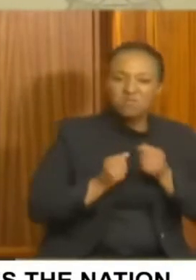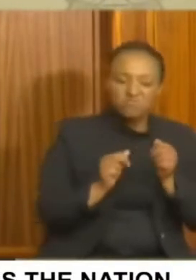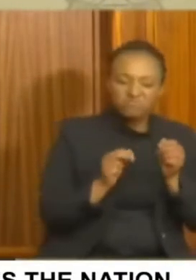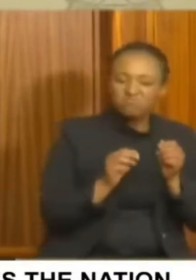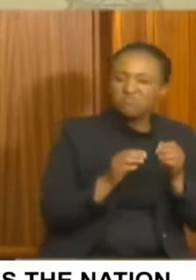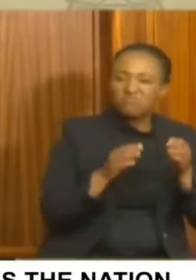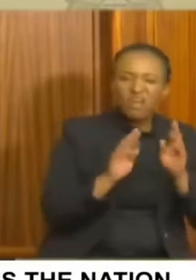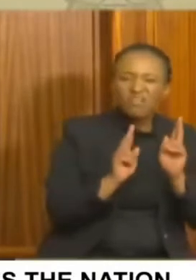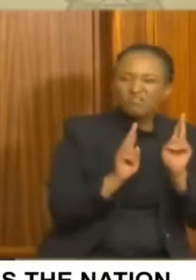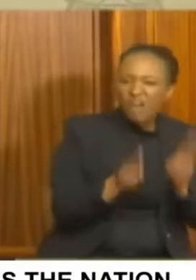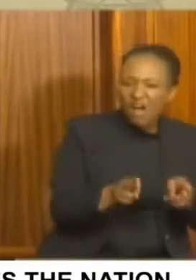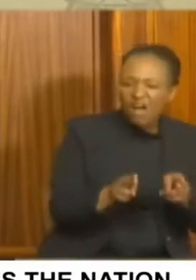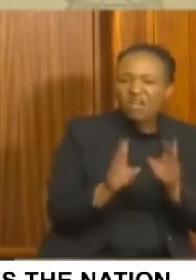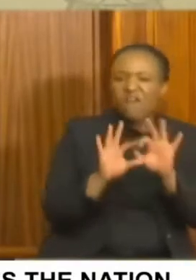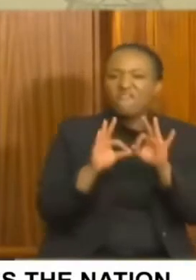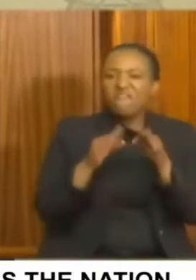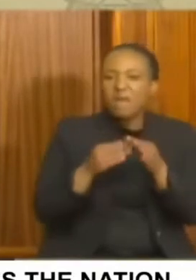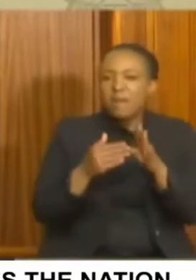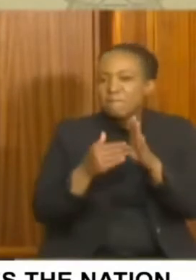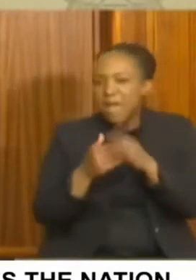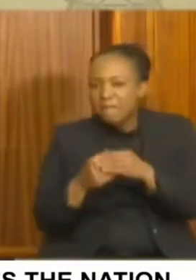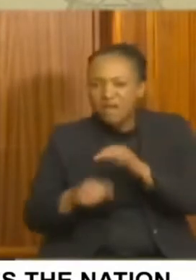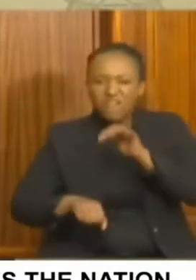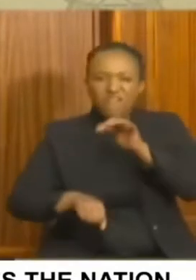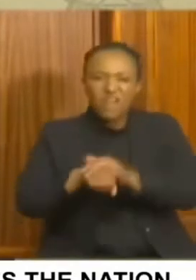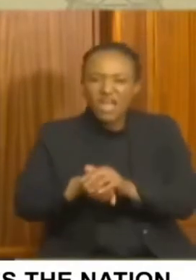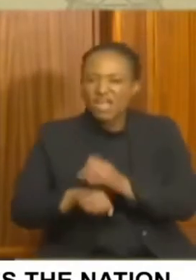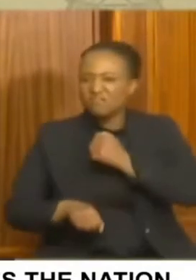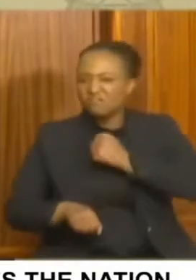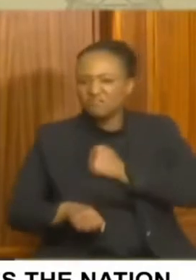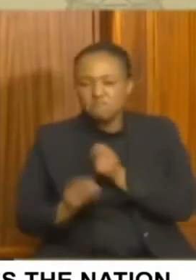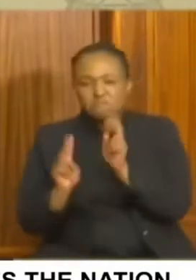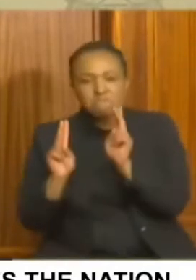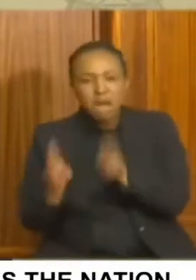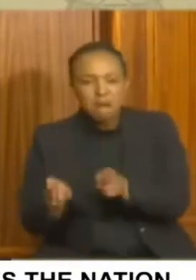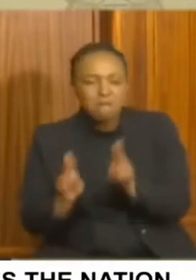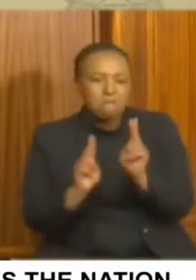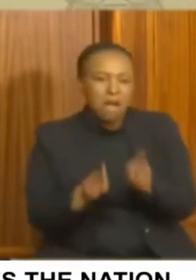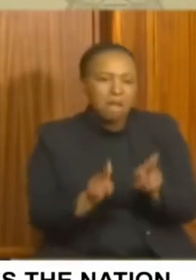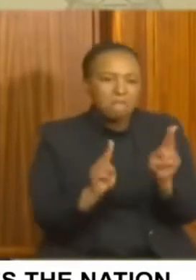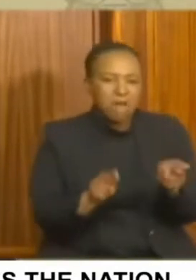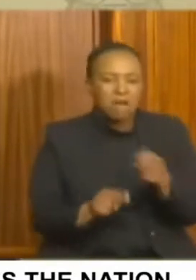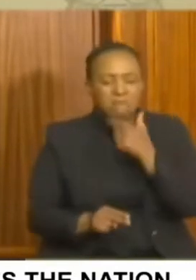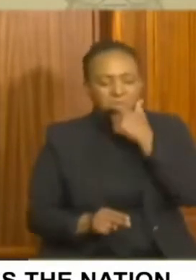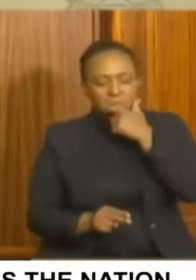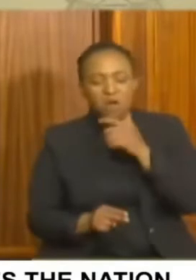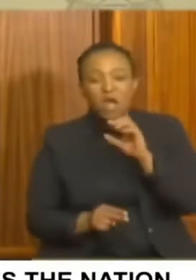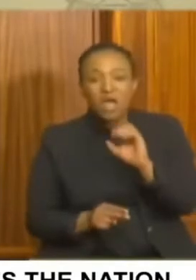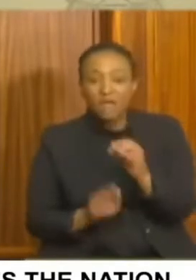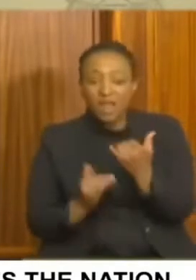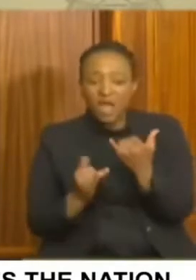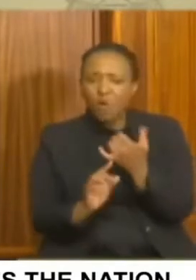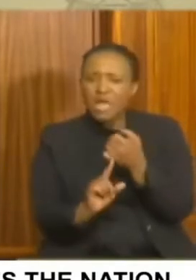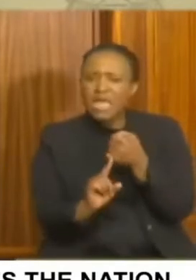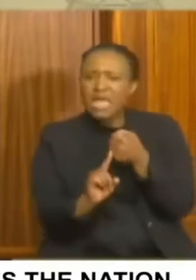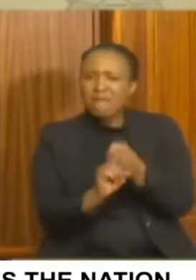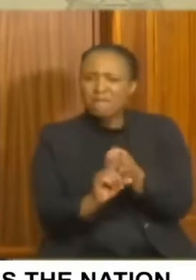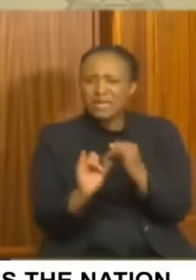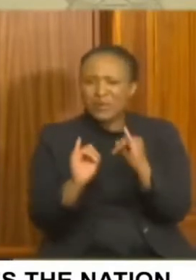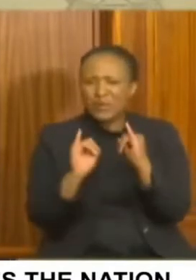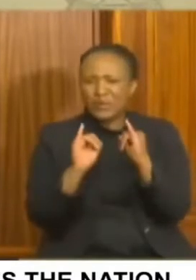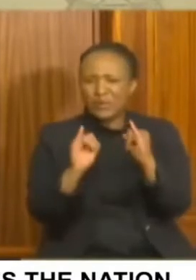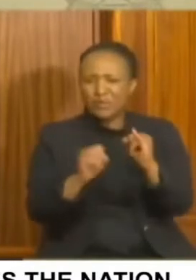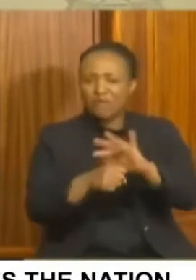our friends. He's not talking loud enough. And we are struggling to cope with the huge impact that